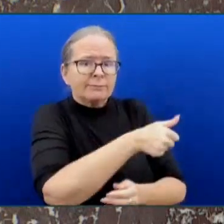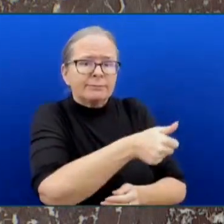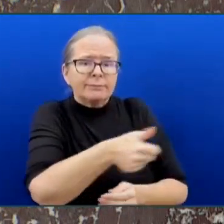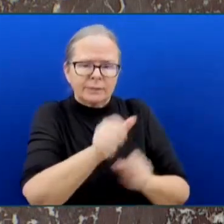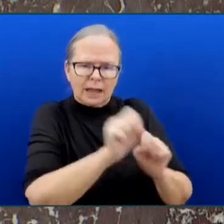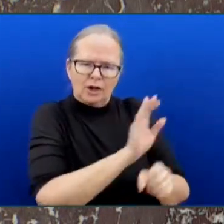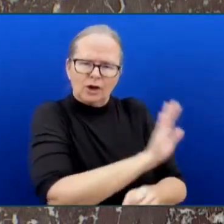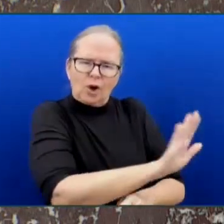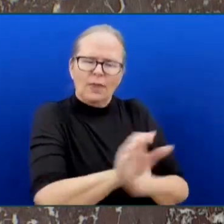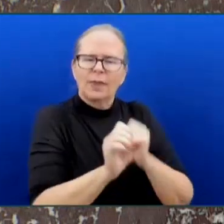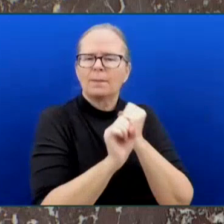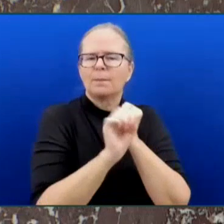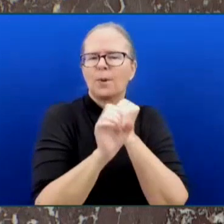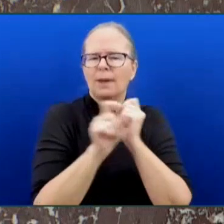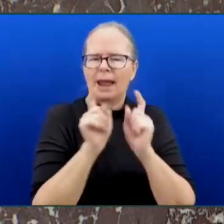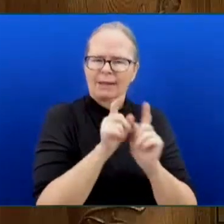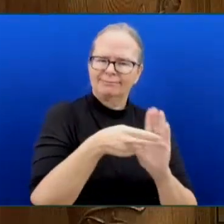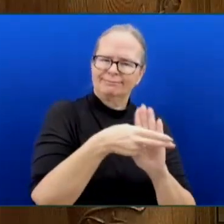work.